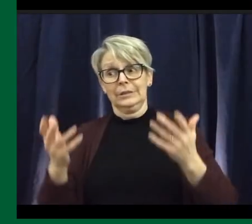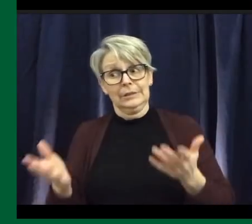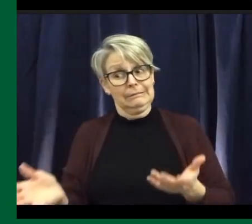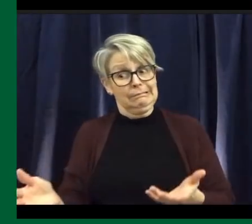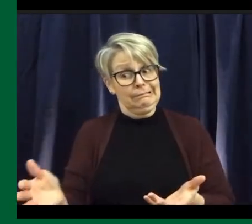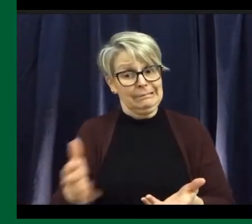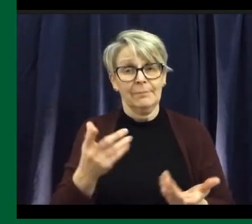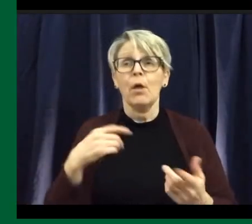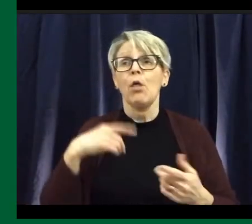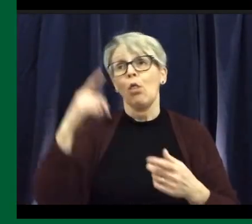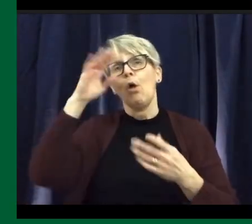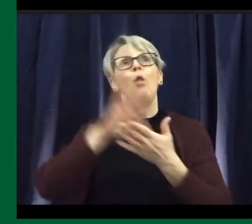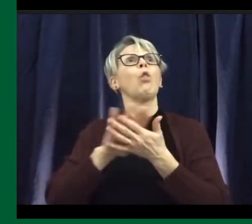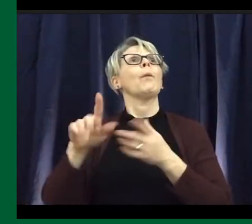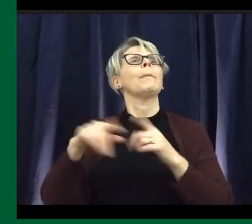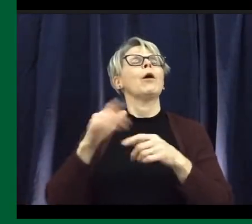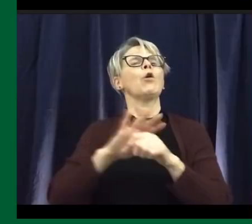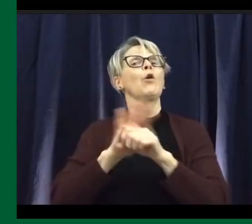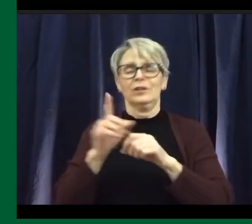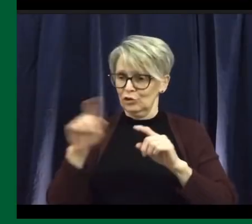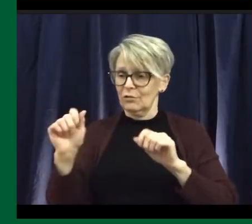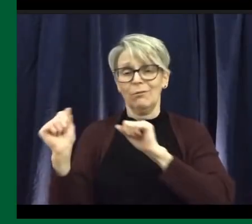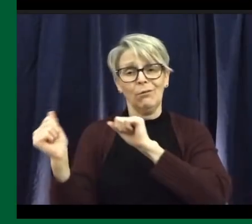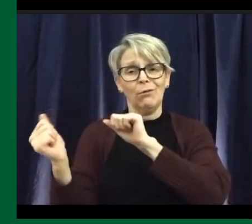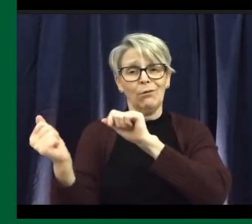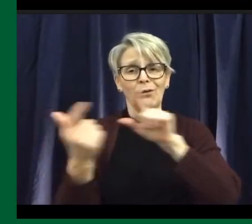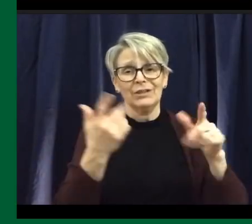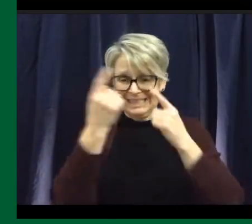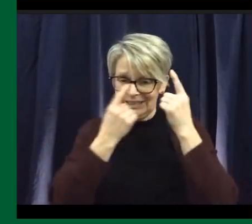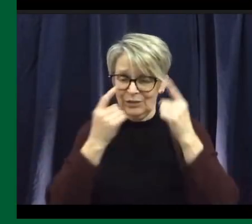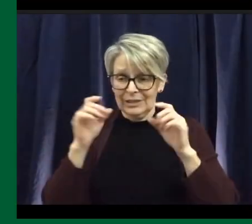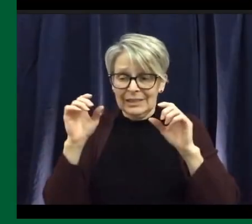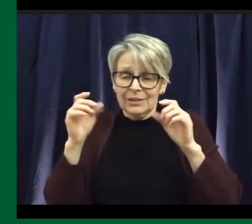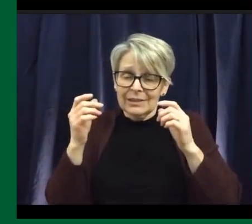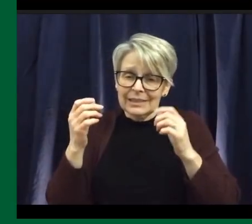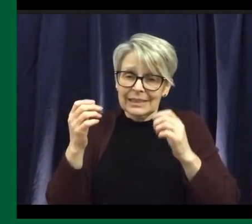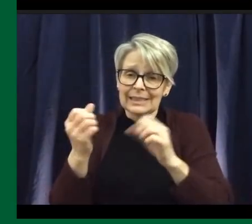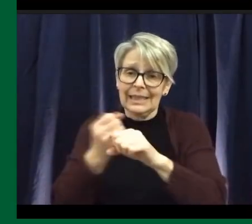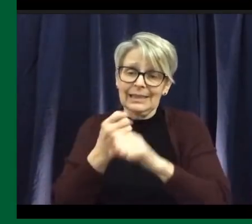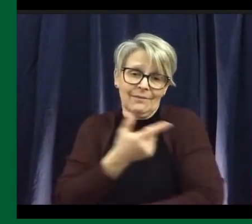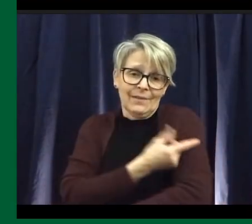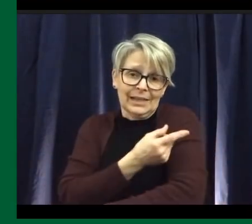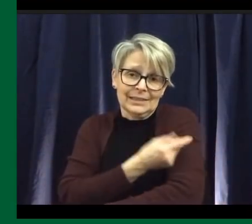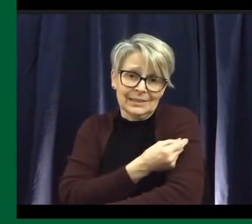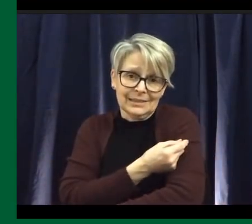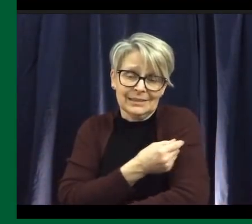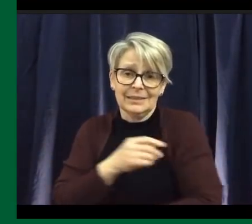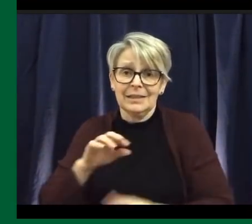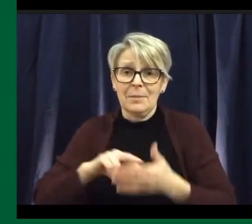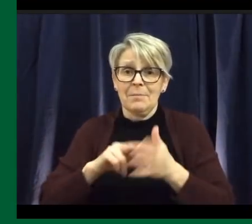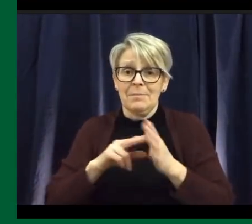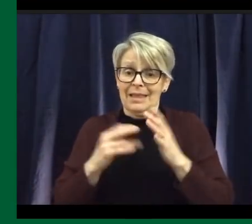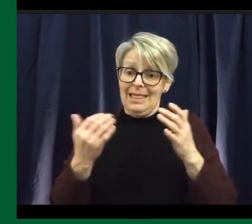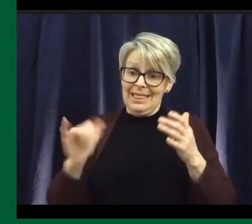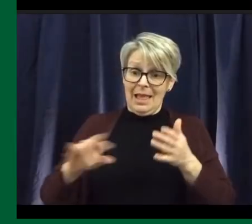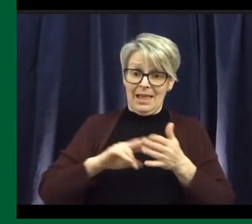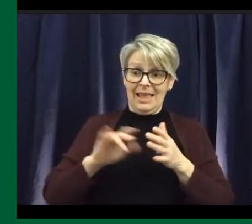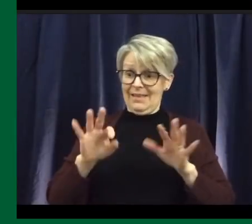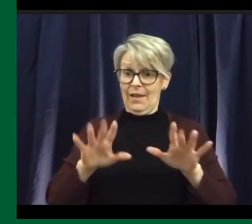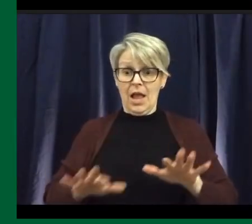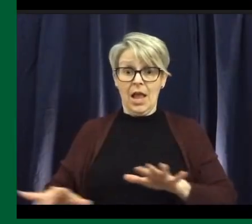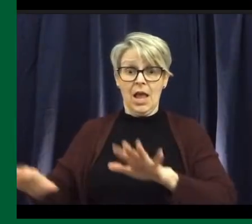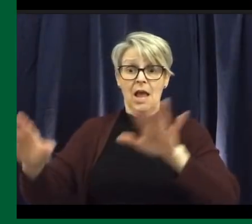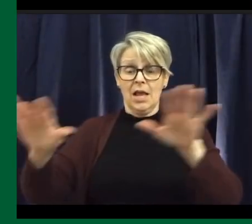COVID, but we should still all consider getting vaccinated when it's available. And then what that allow us is that allow us to end the